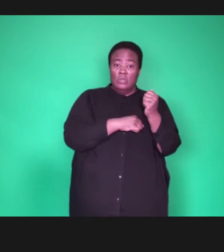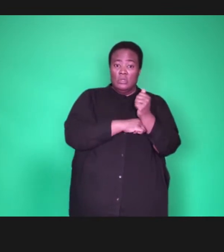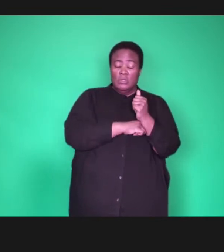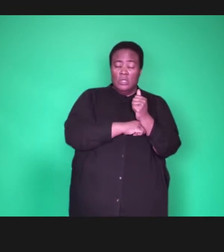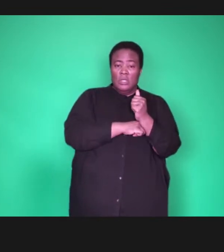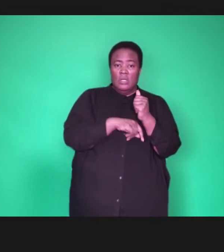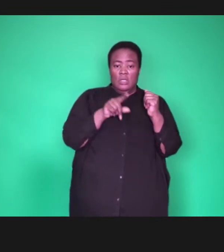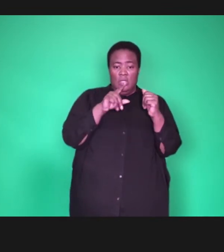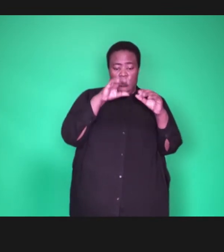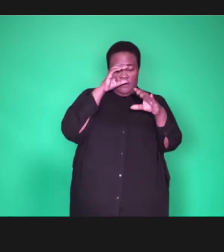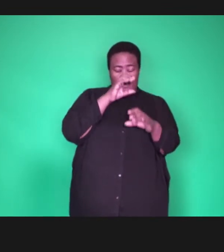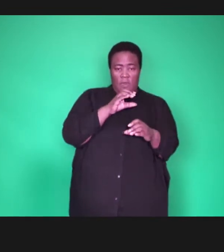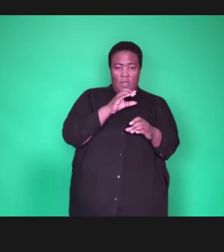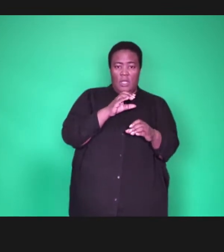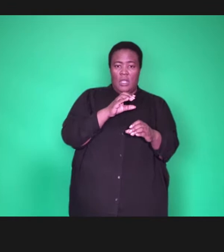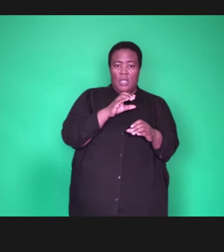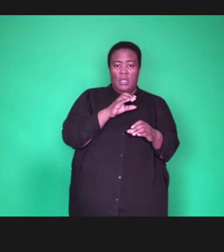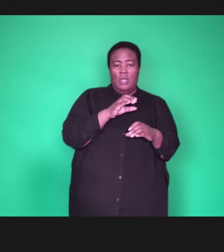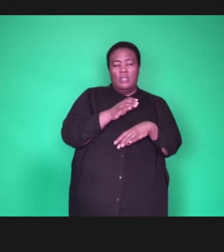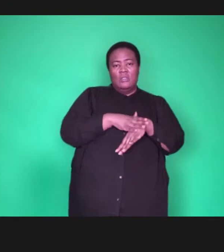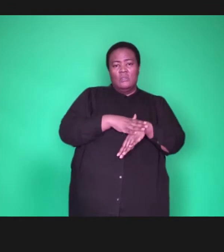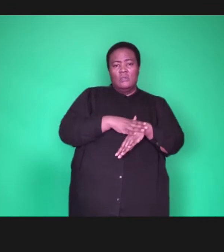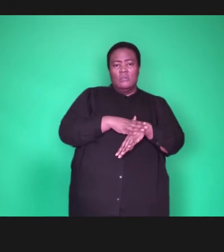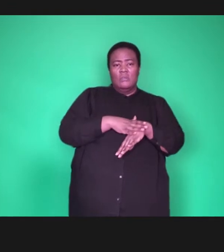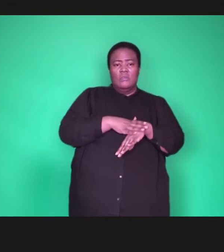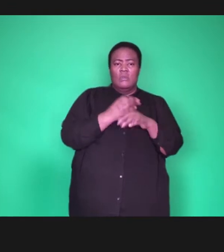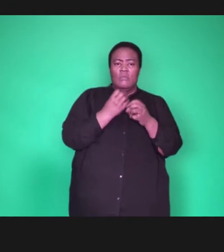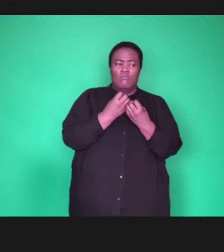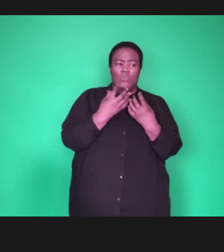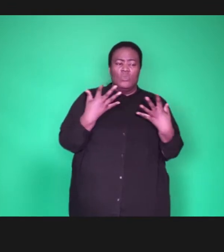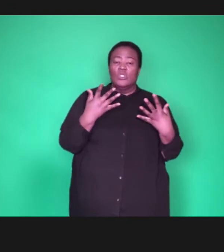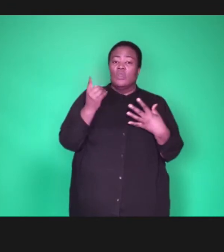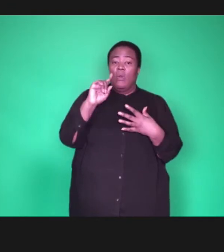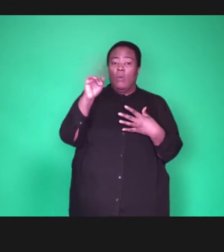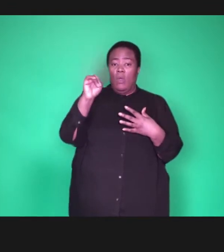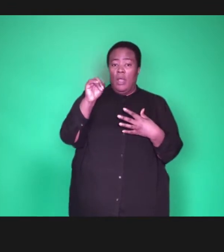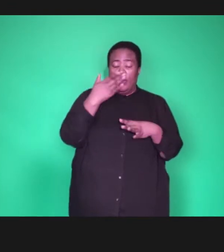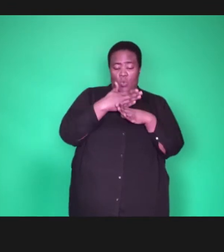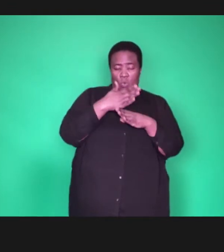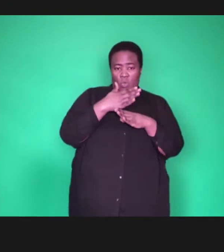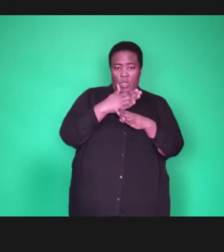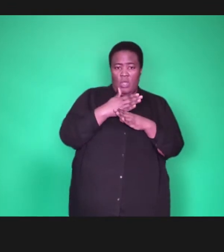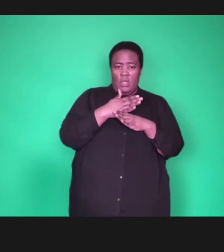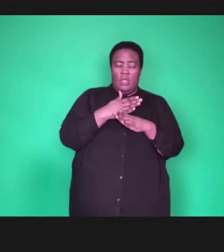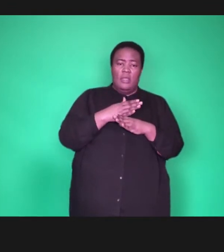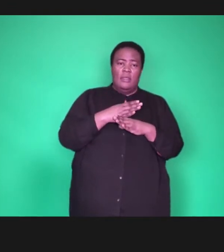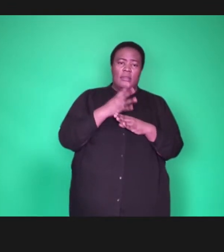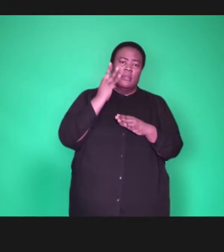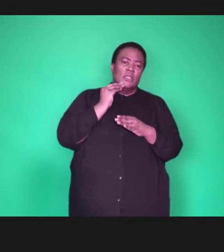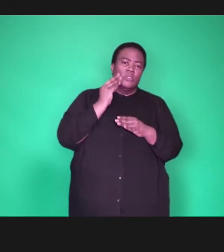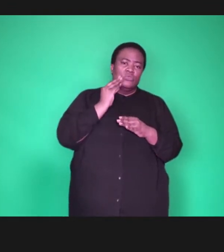concentrated mainly around working age population, which happens to also be